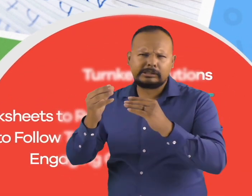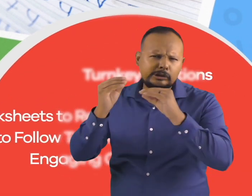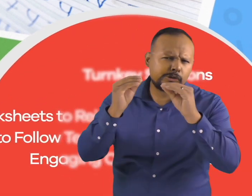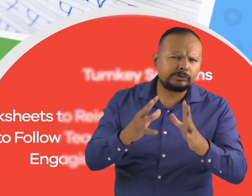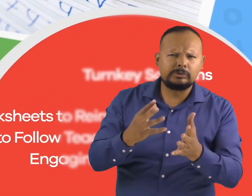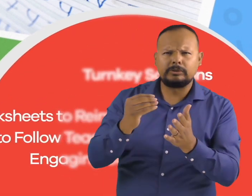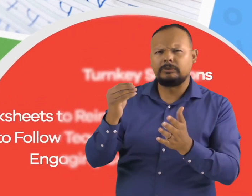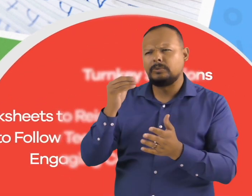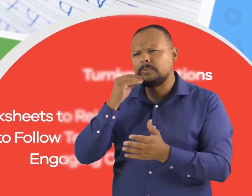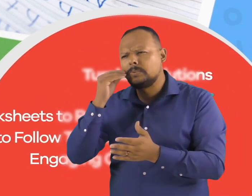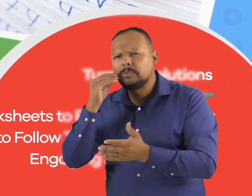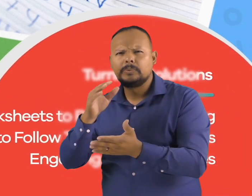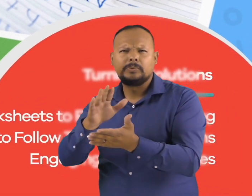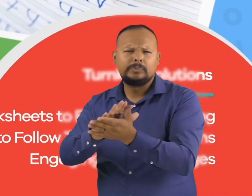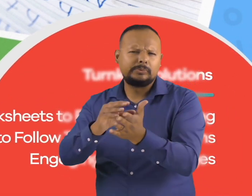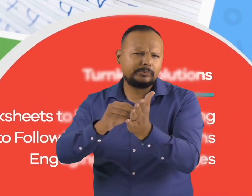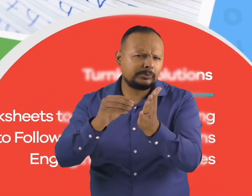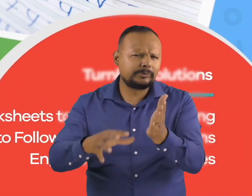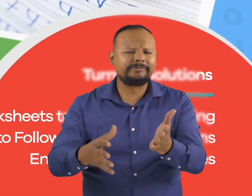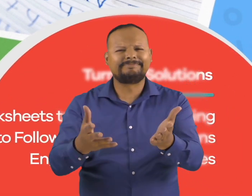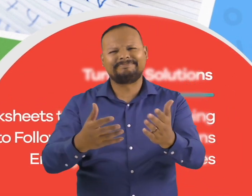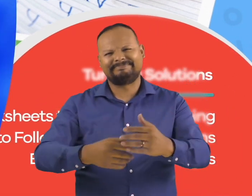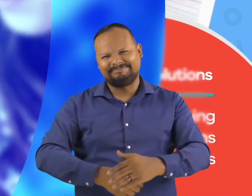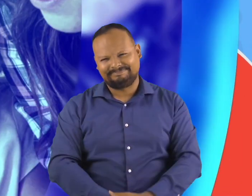teachers and homeschoolers